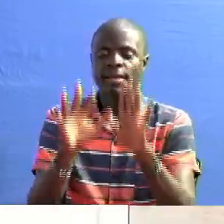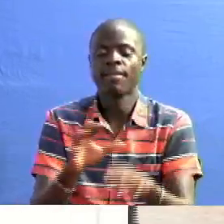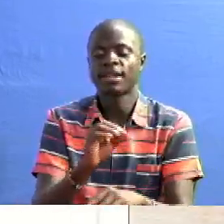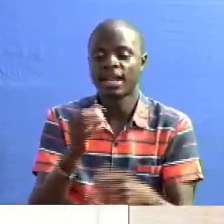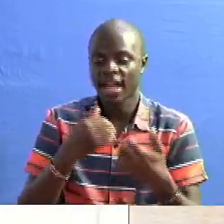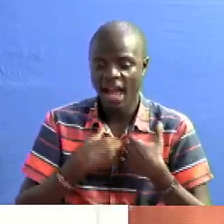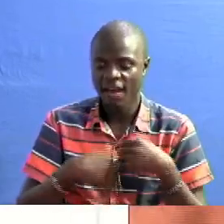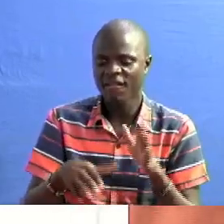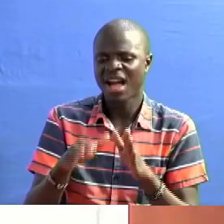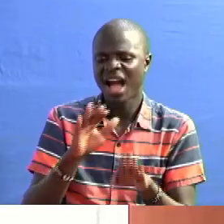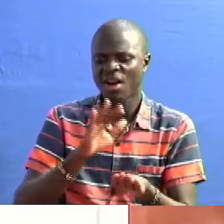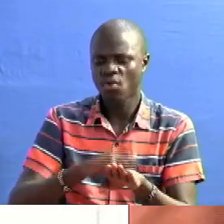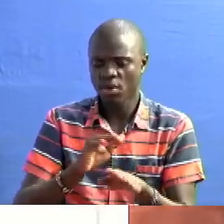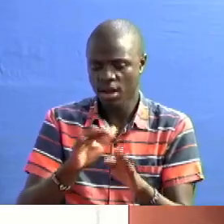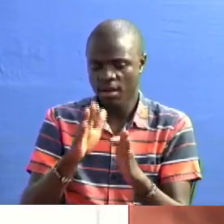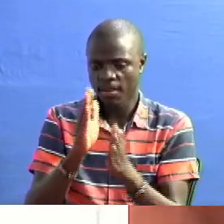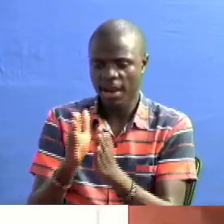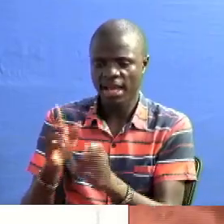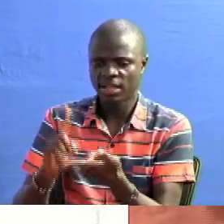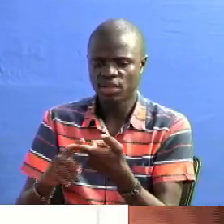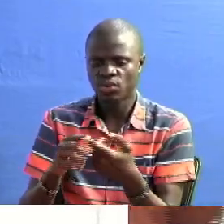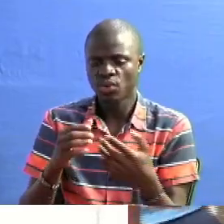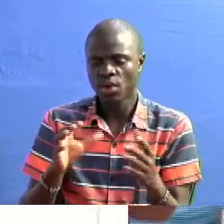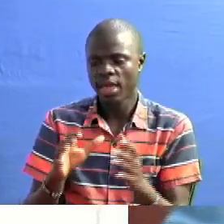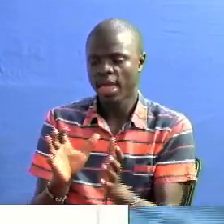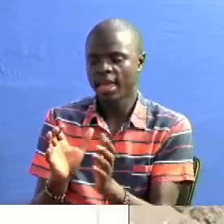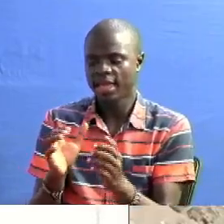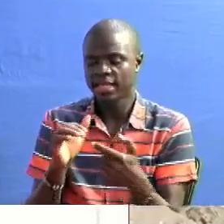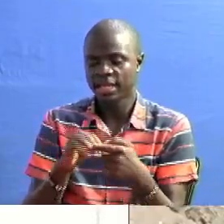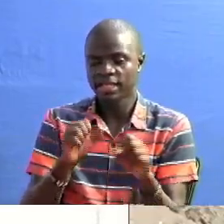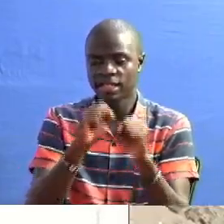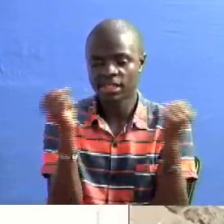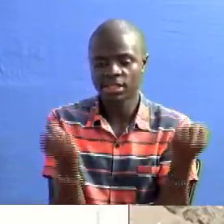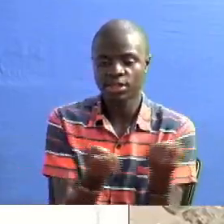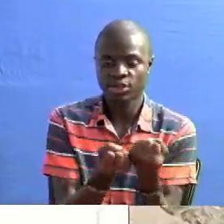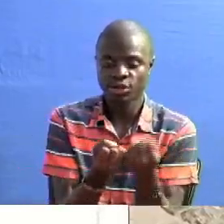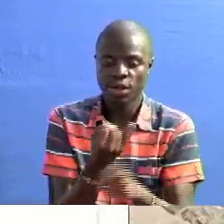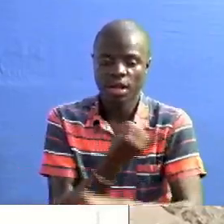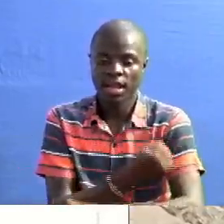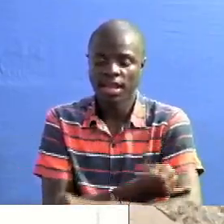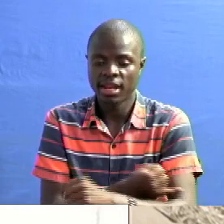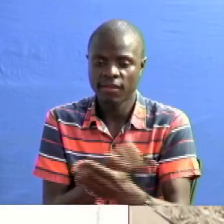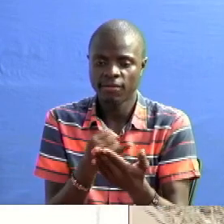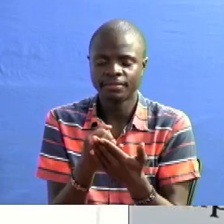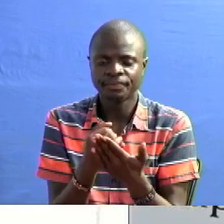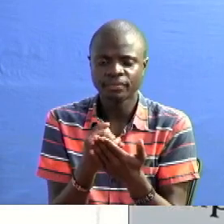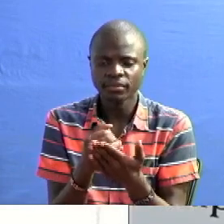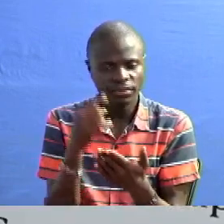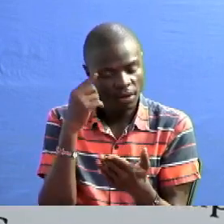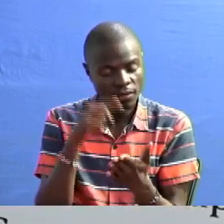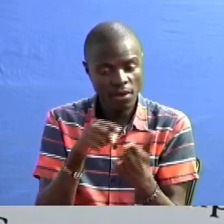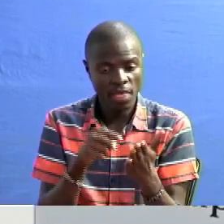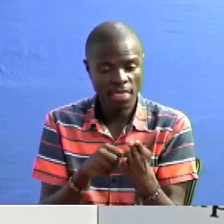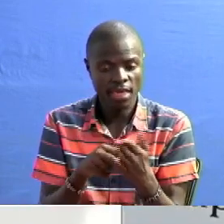a comprehensive plan to actively engage in social responsibility initiatives. So for this particular place, that